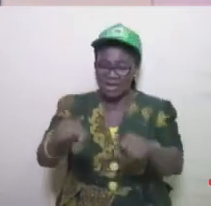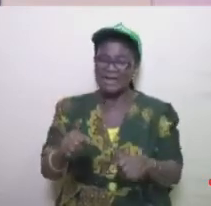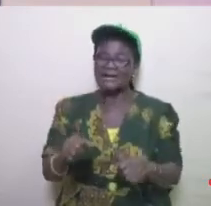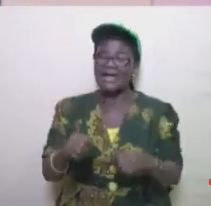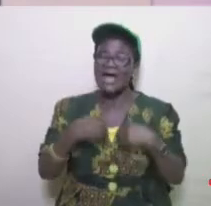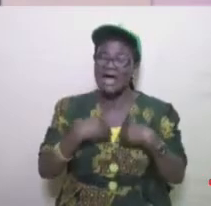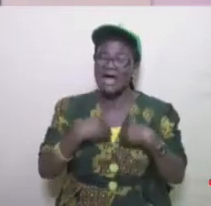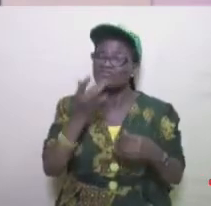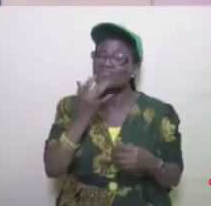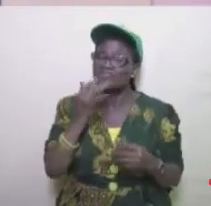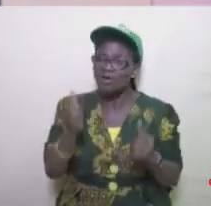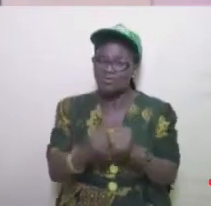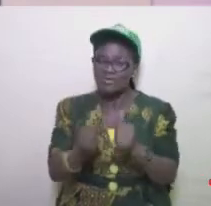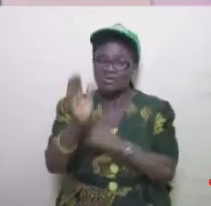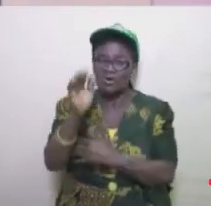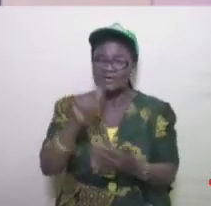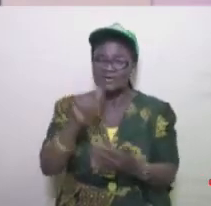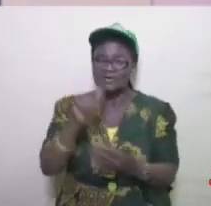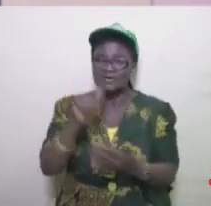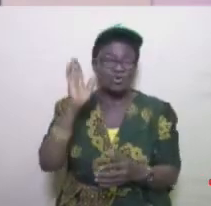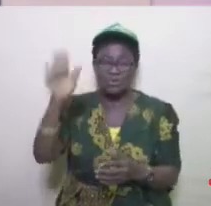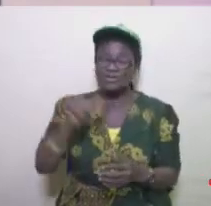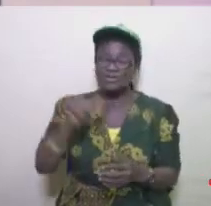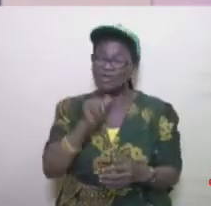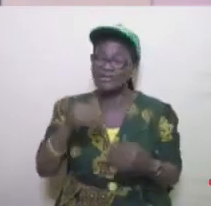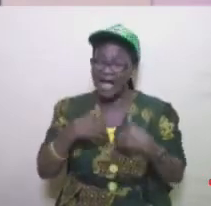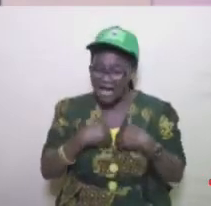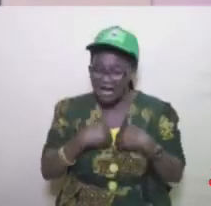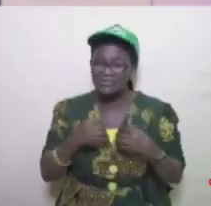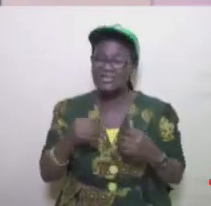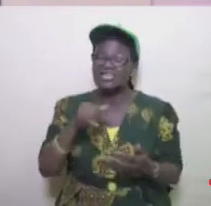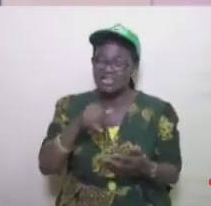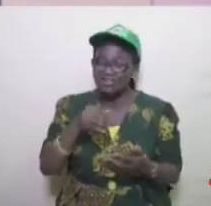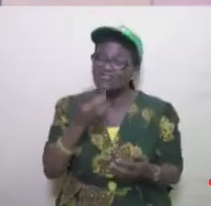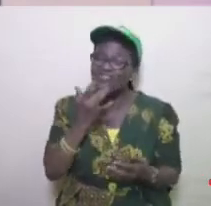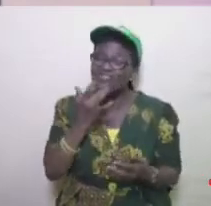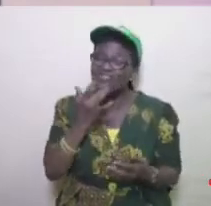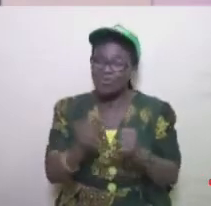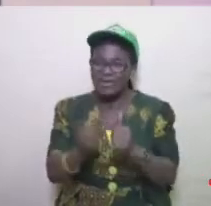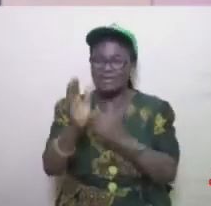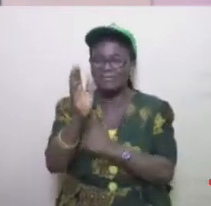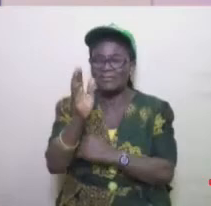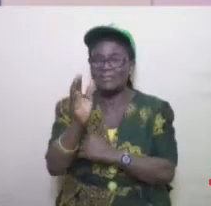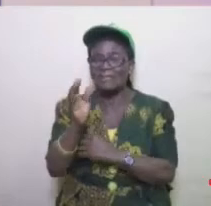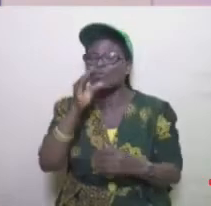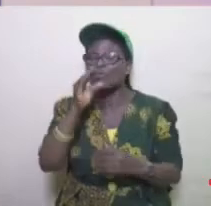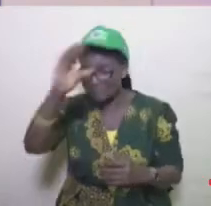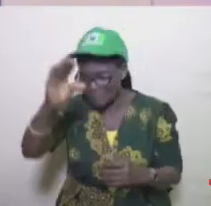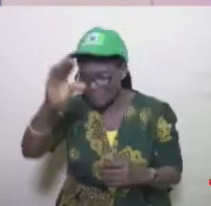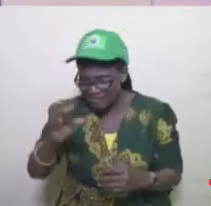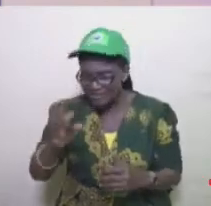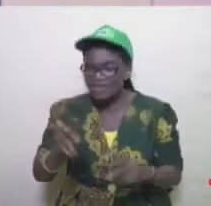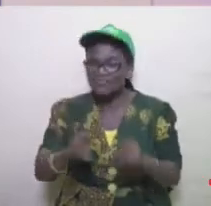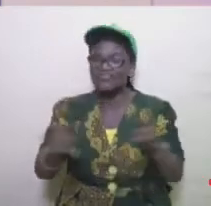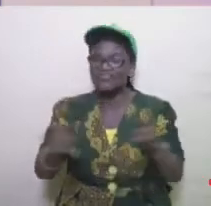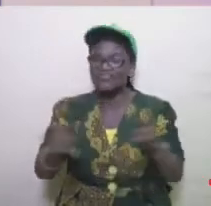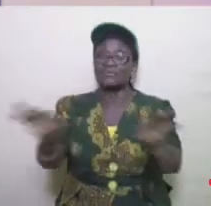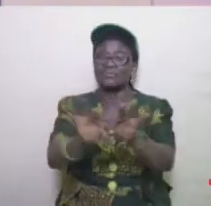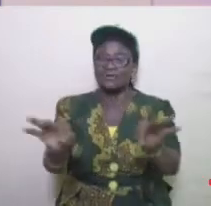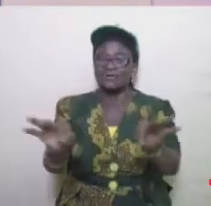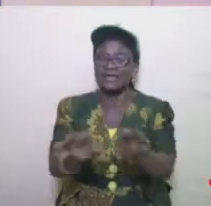favor with man. Very, very important. Whenever you have